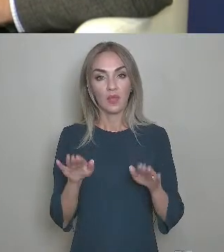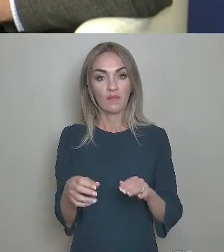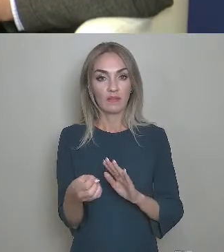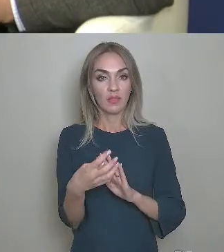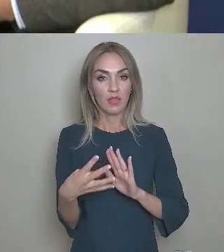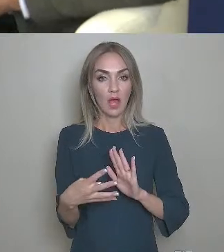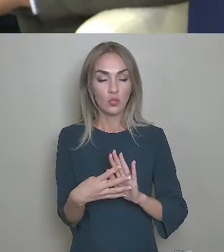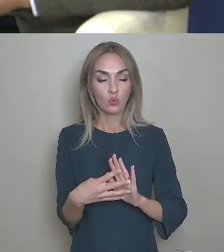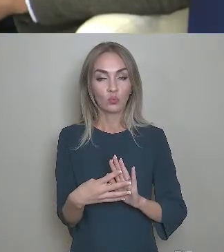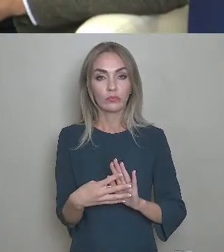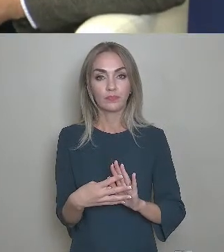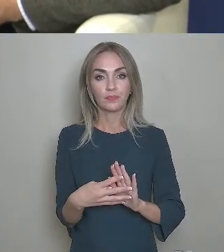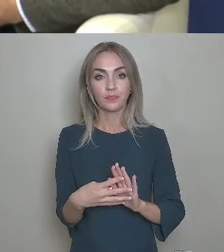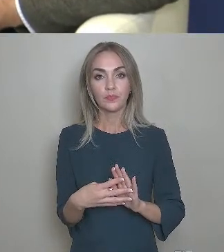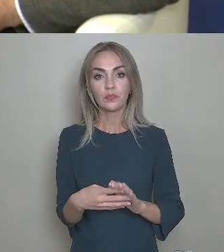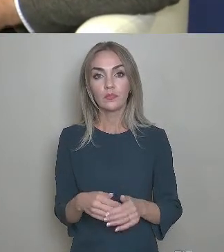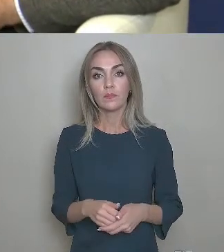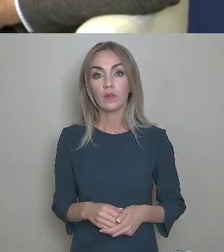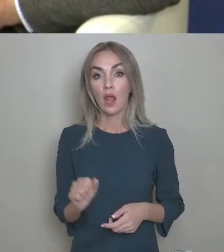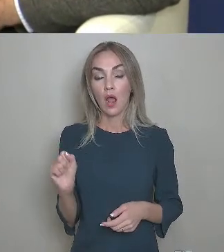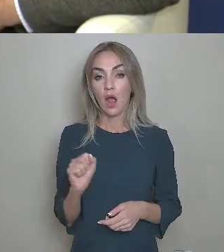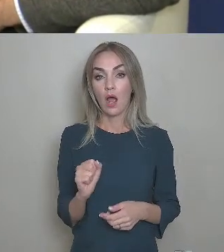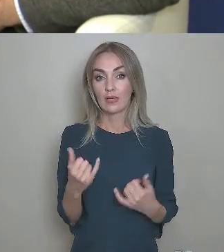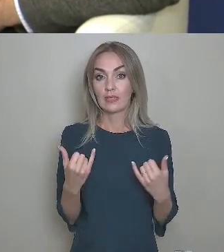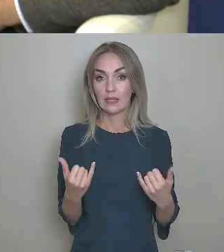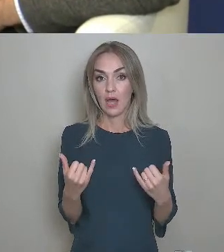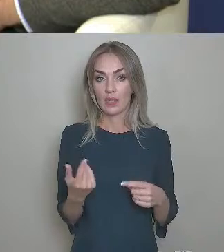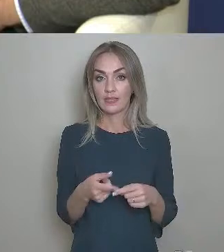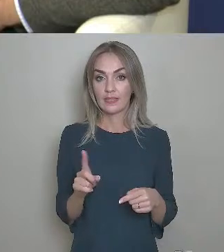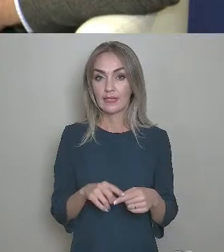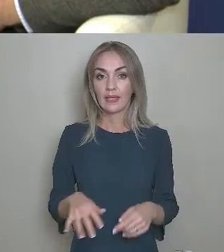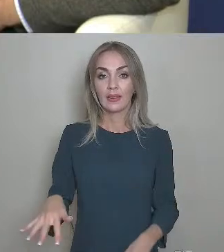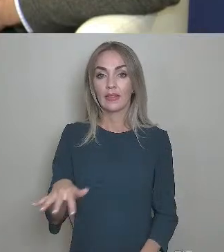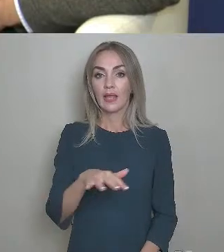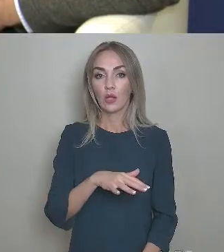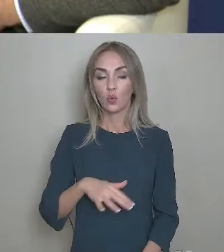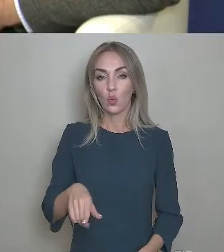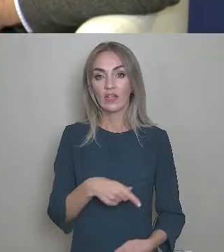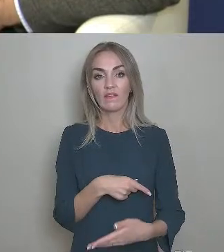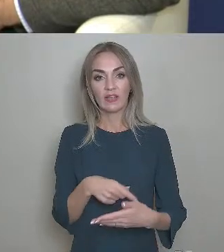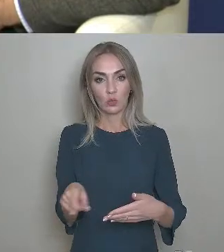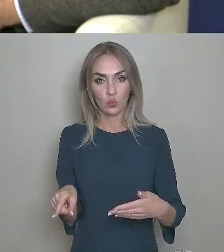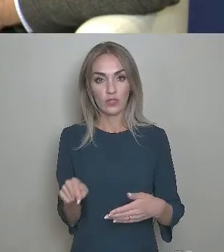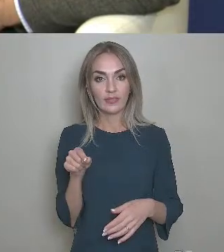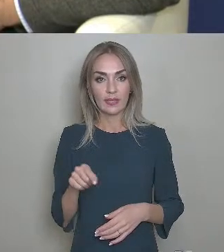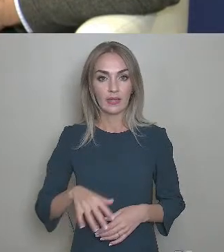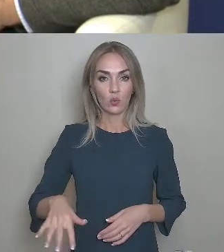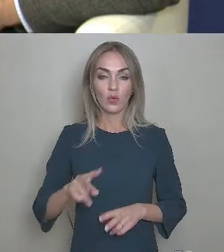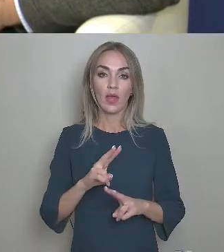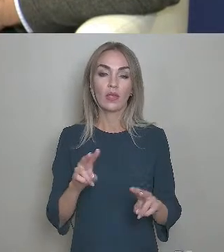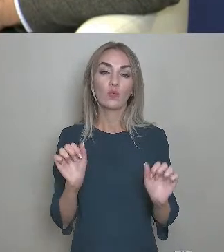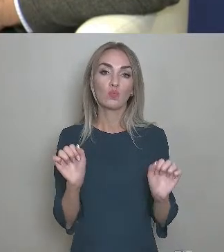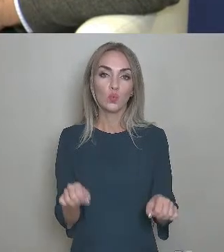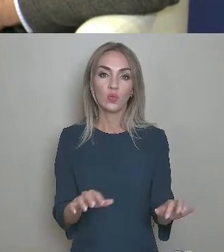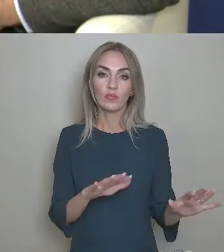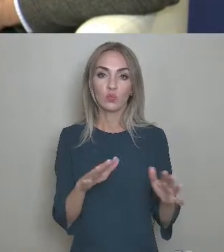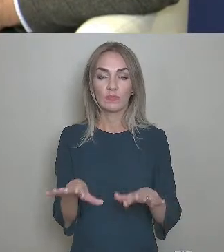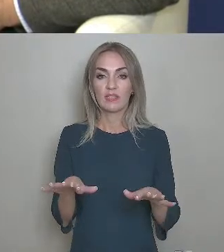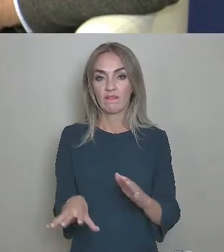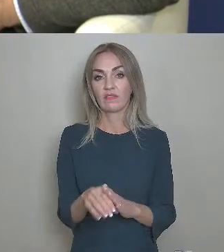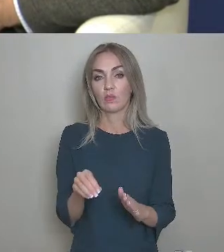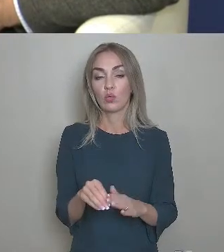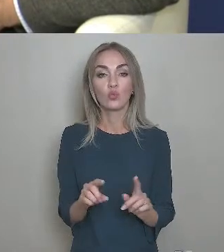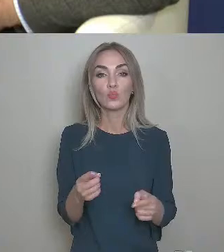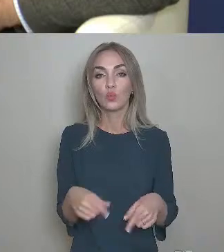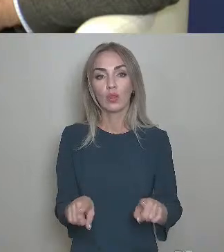the elections were carried out in some of the communities in this area. But now these areas have been excluded from